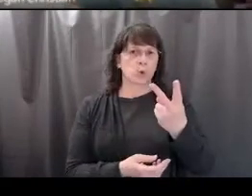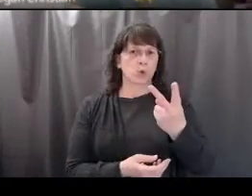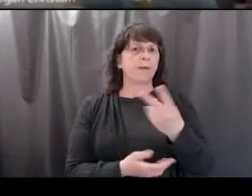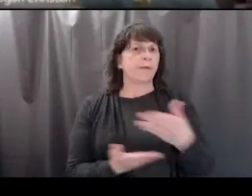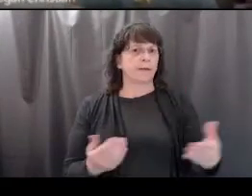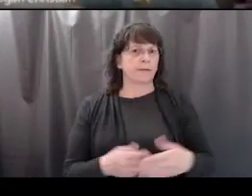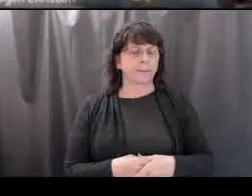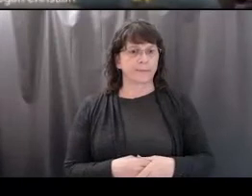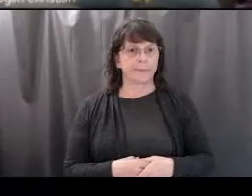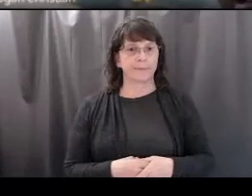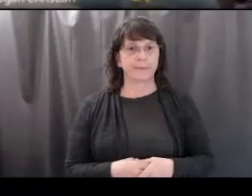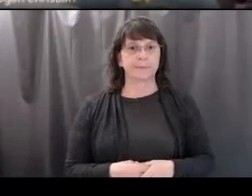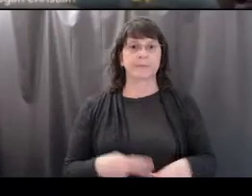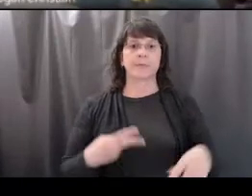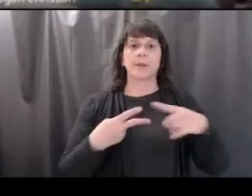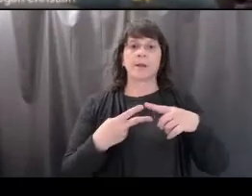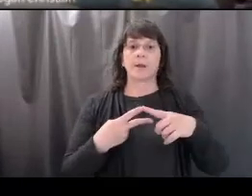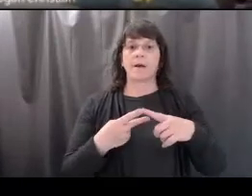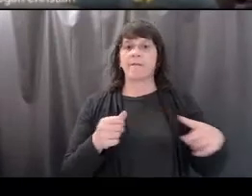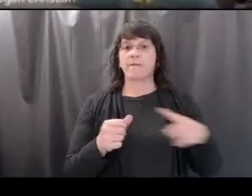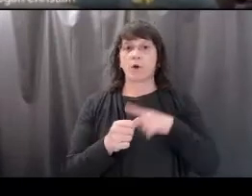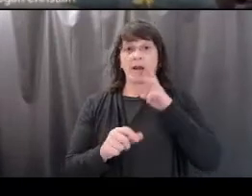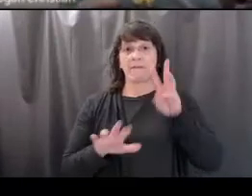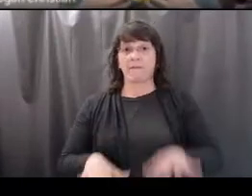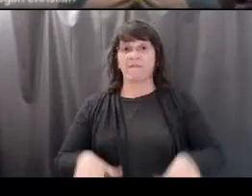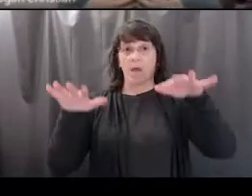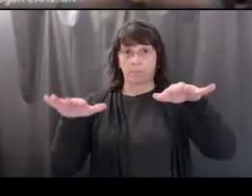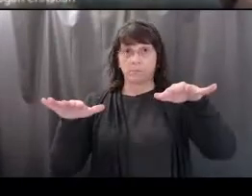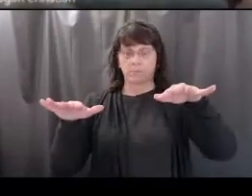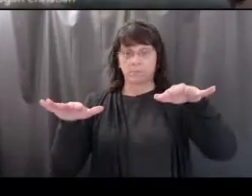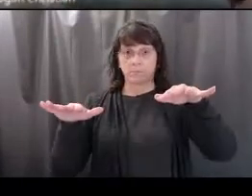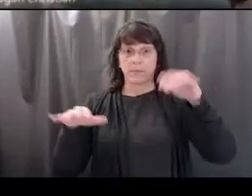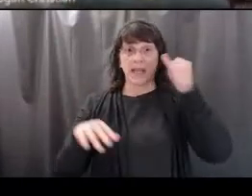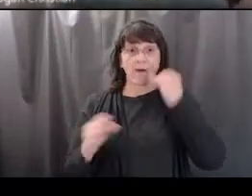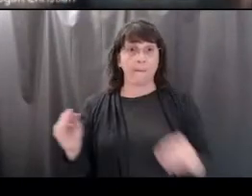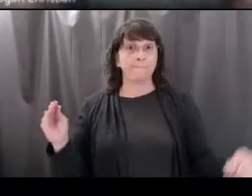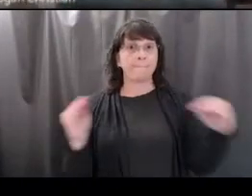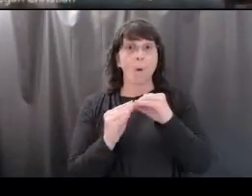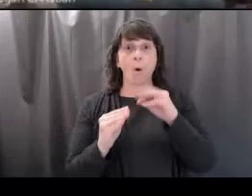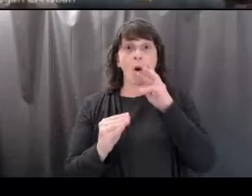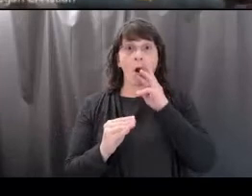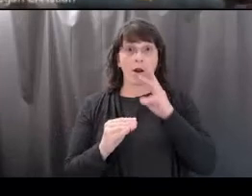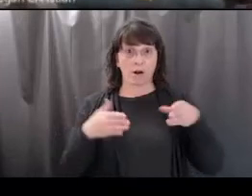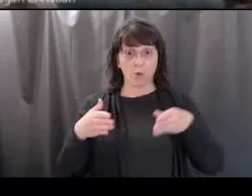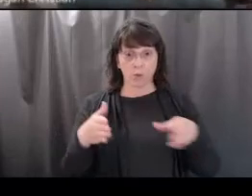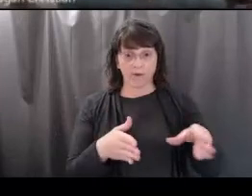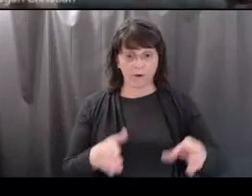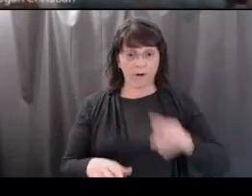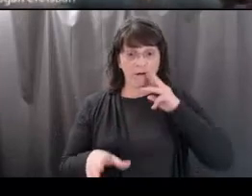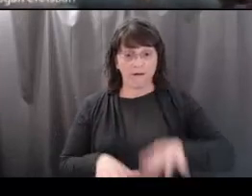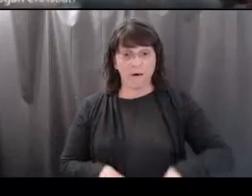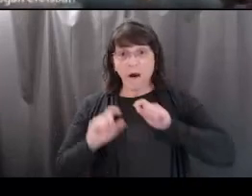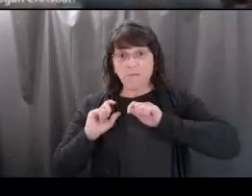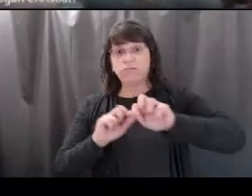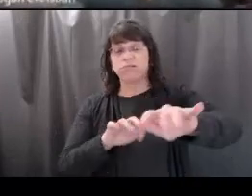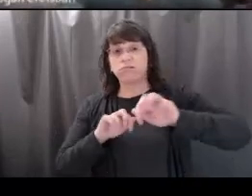flow. So the first one is flooding. So when there's more water than what you would normally have in a river.